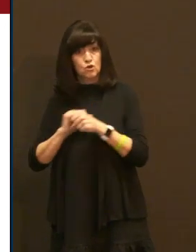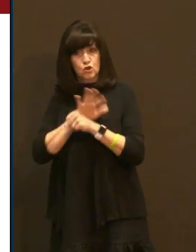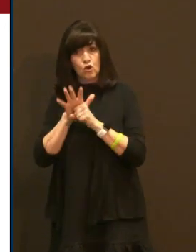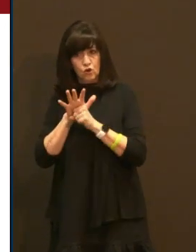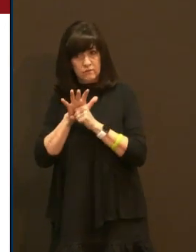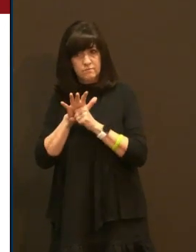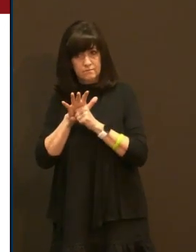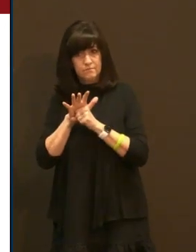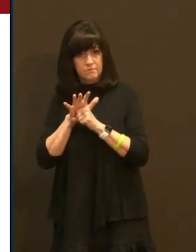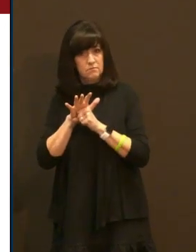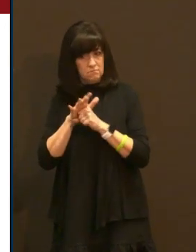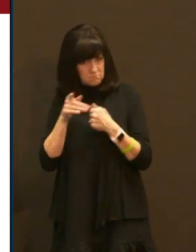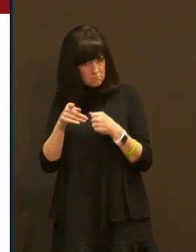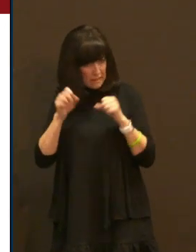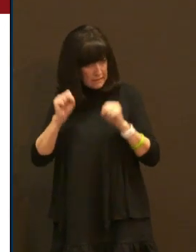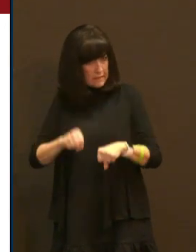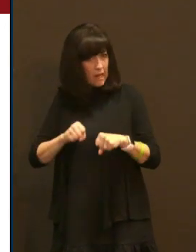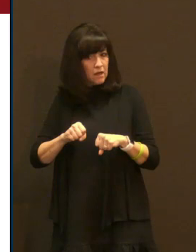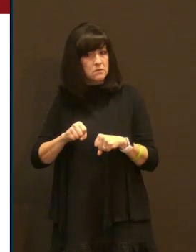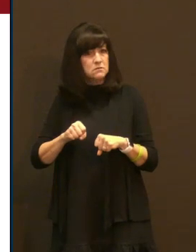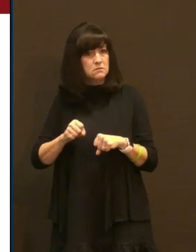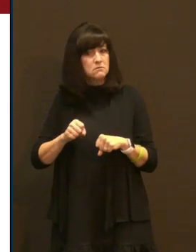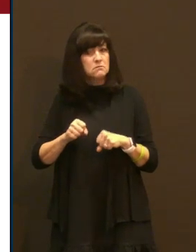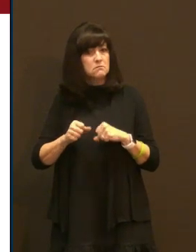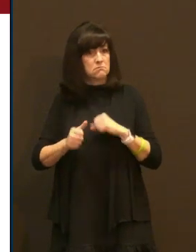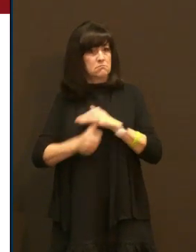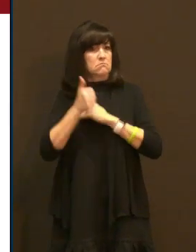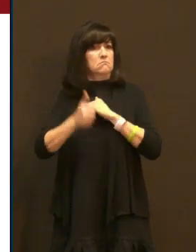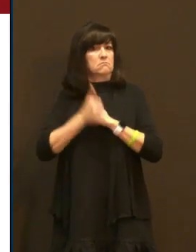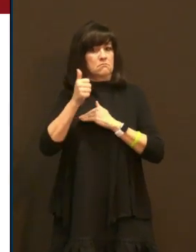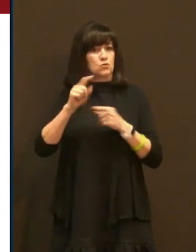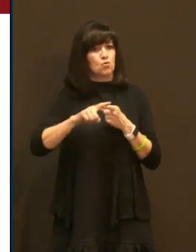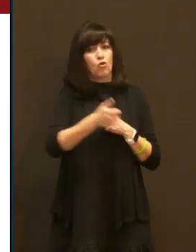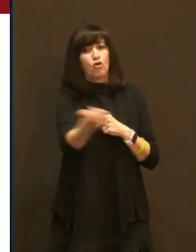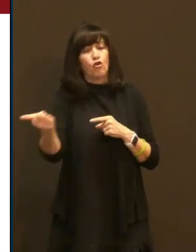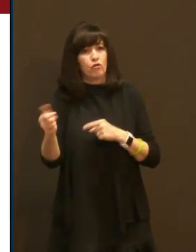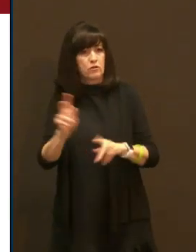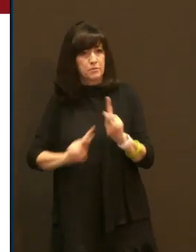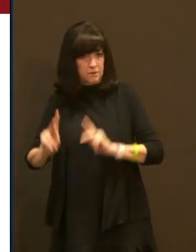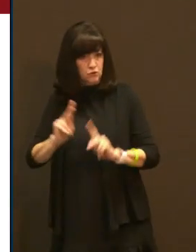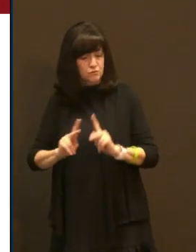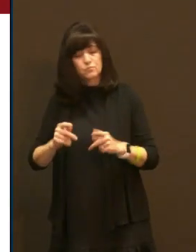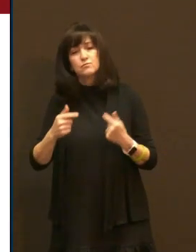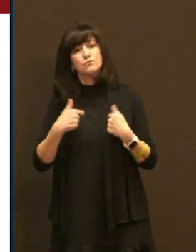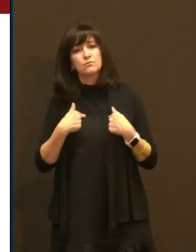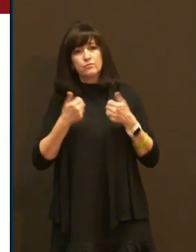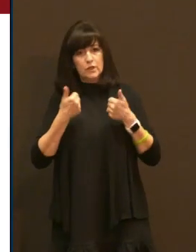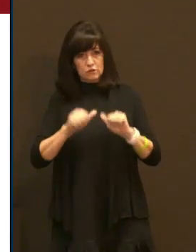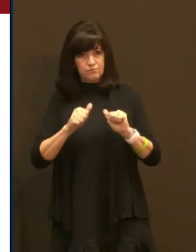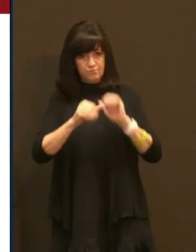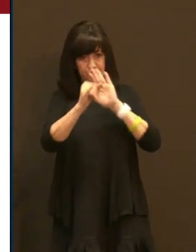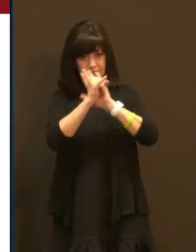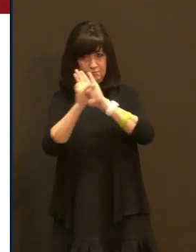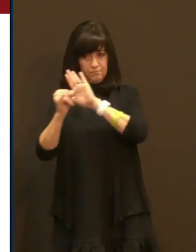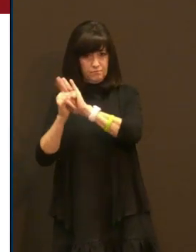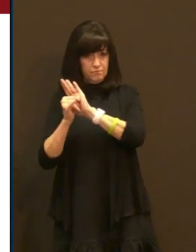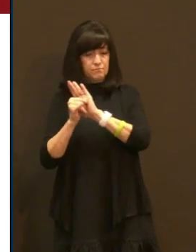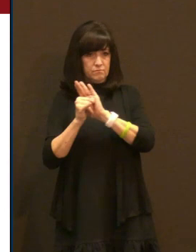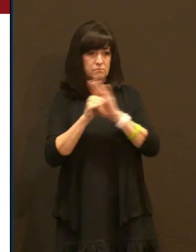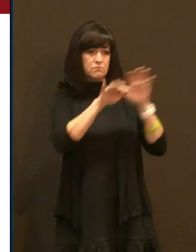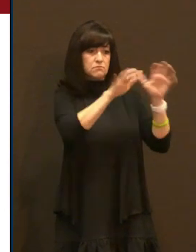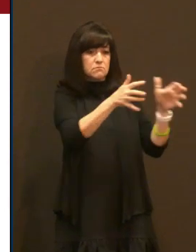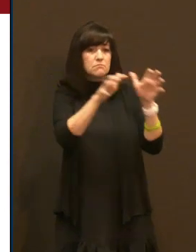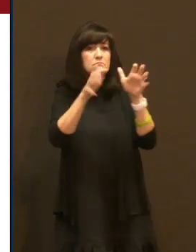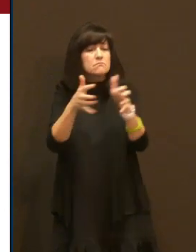can put others at risk. And so we have identified categories of businesses where employers